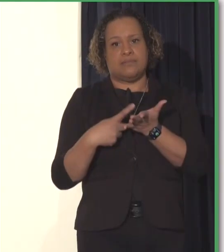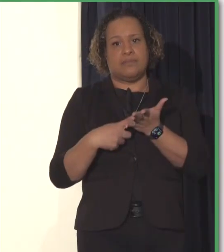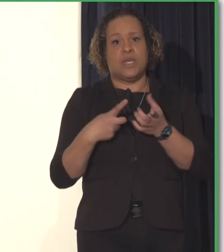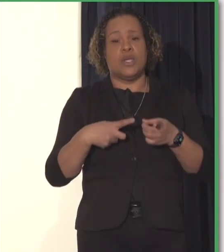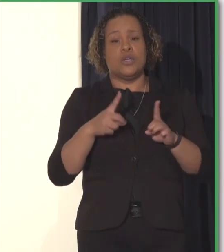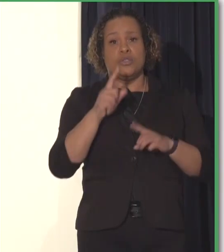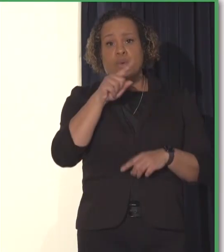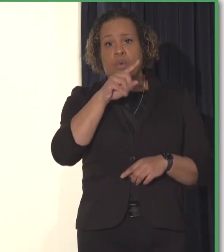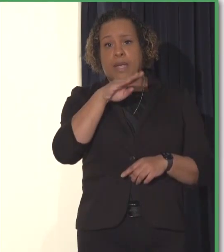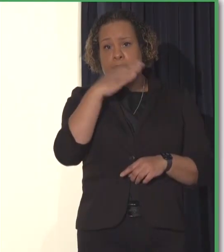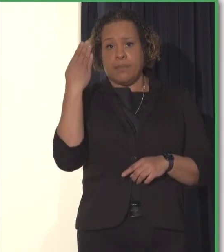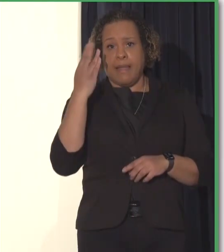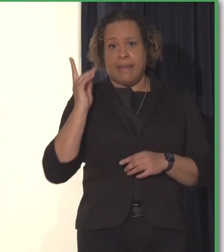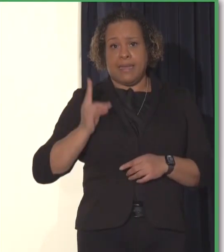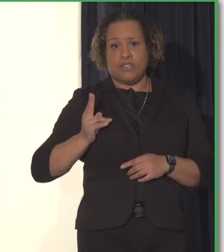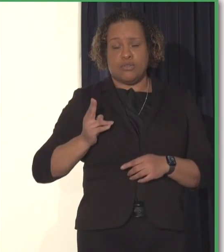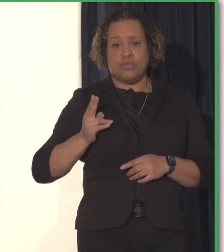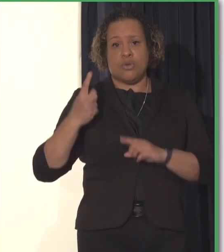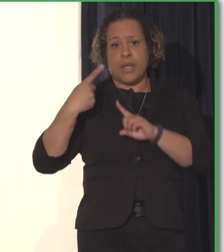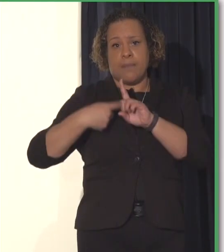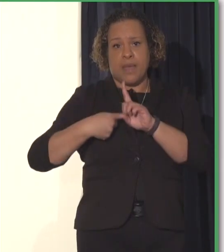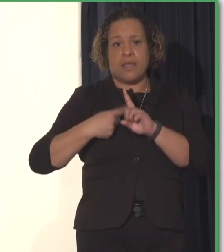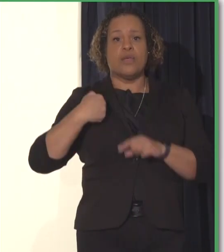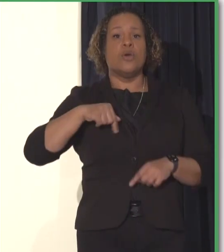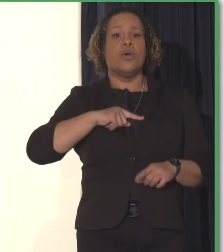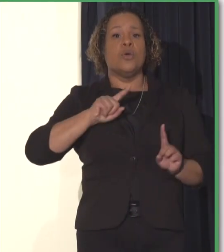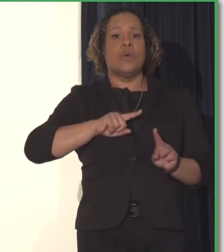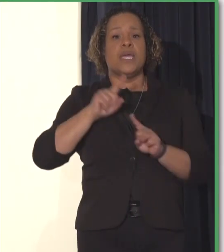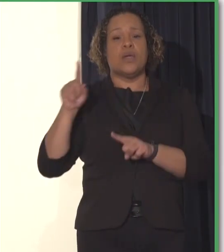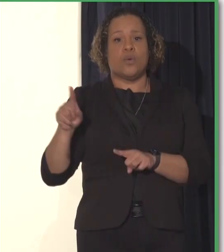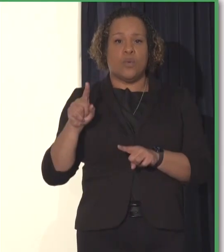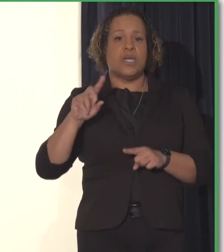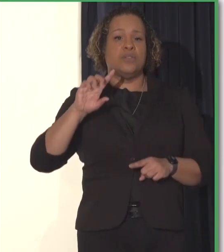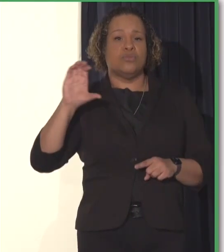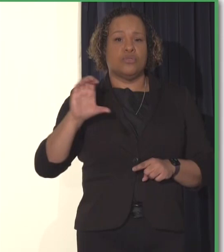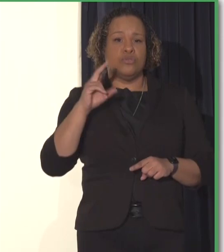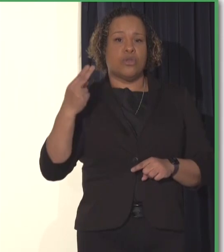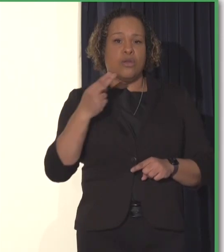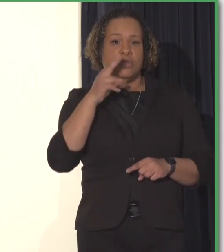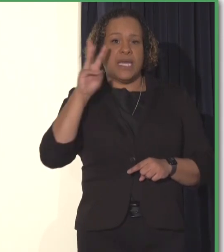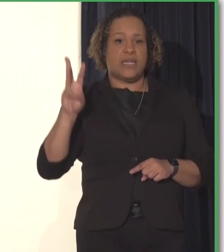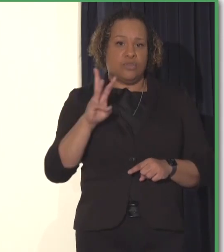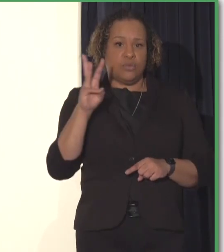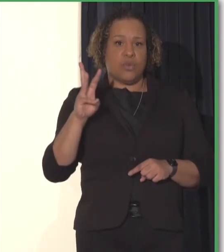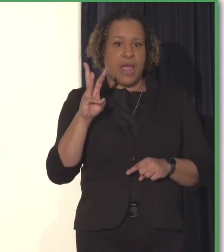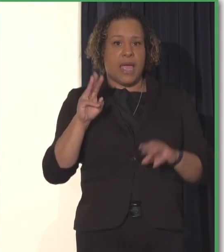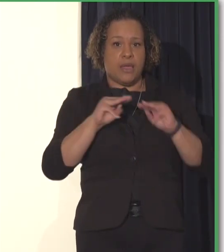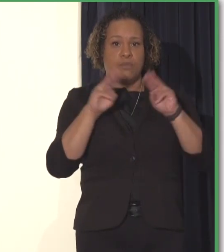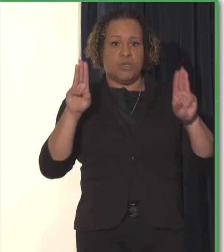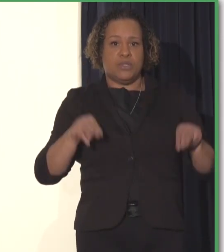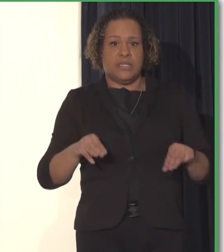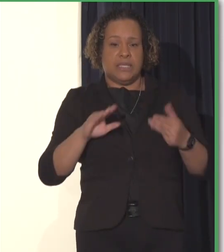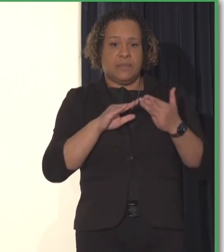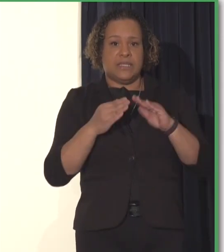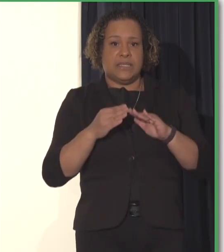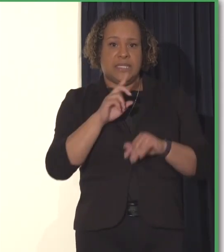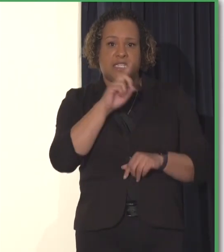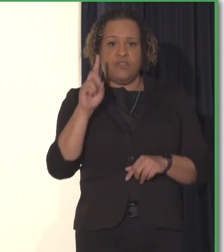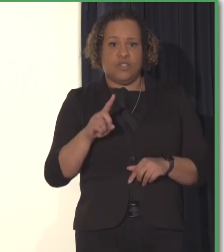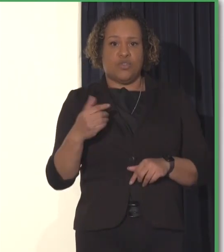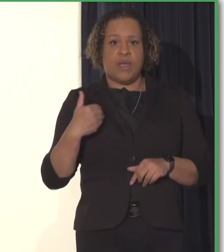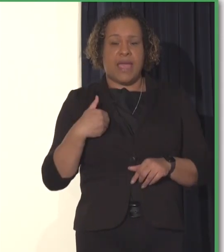we were at the Wright Museum in the city of Detroit. We had a career fair there. We got another one coming